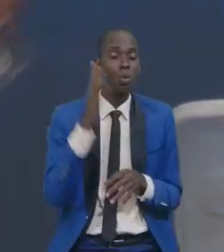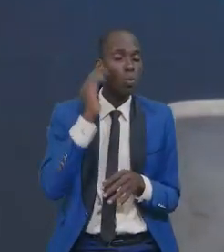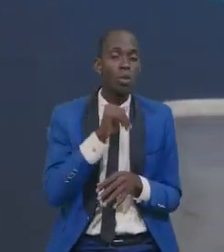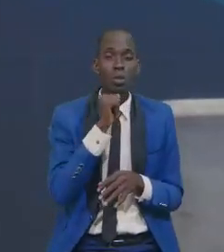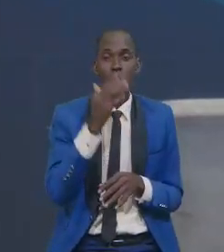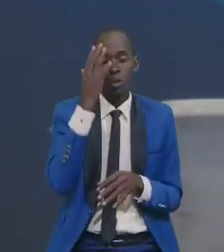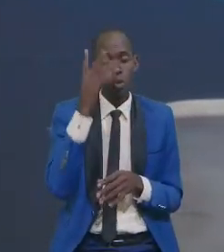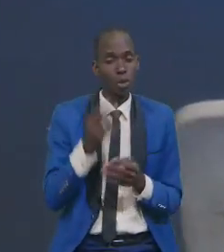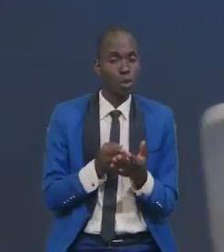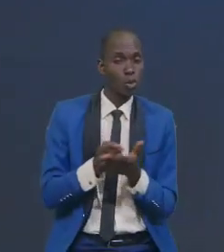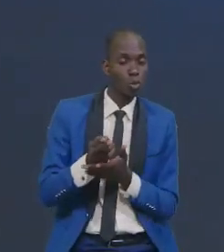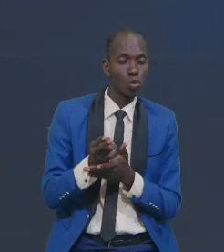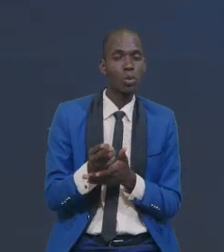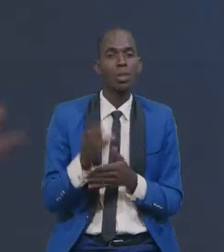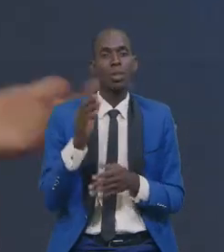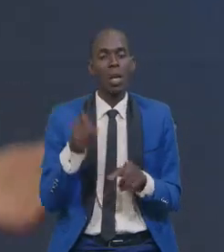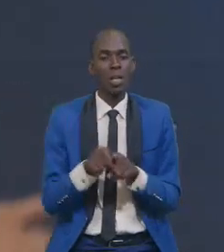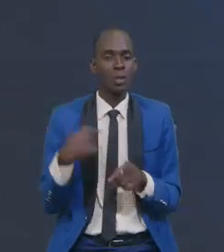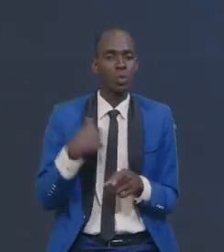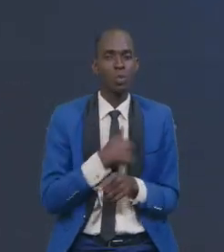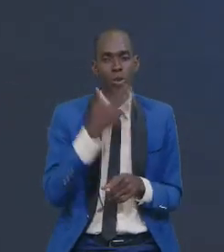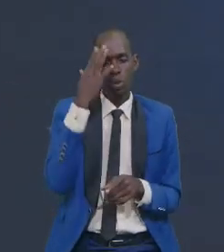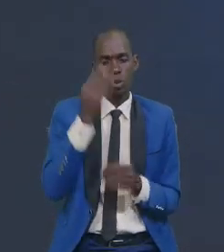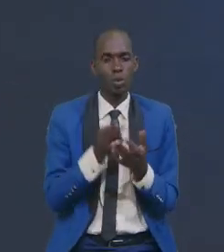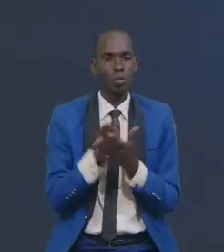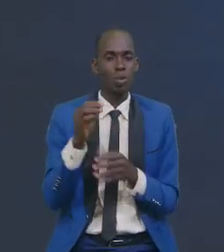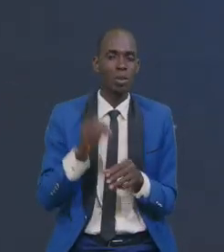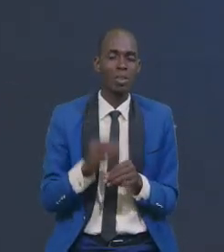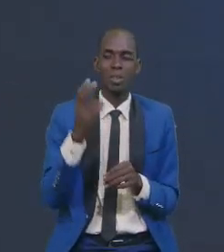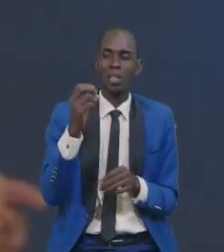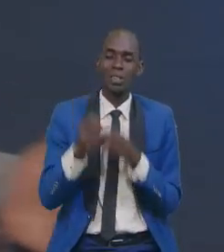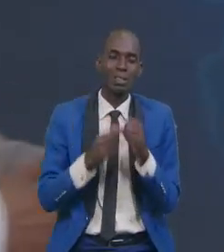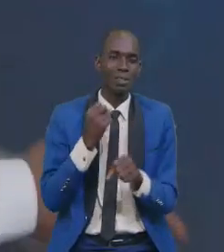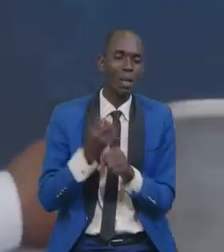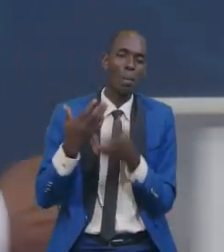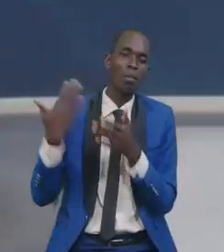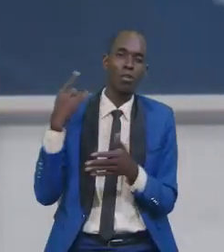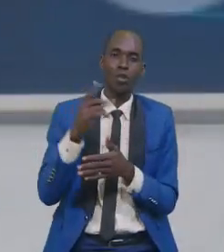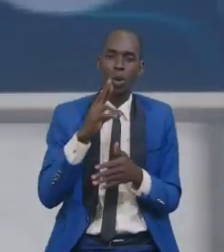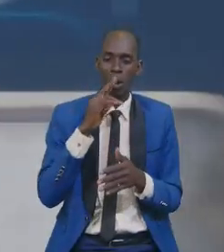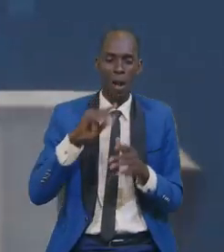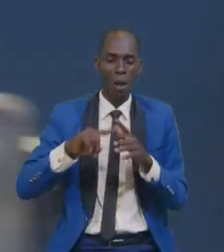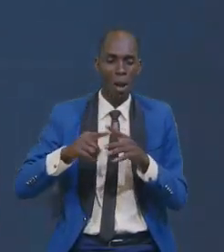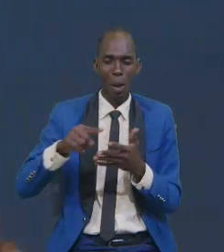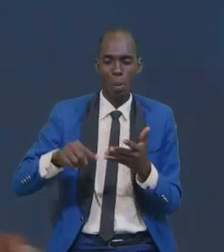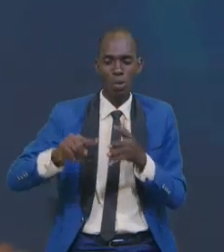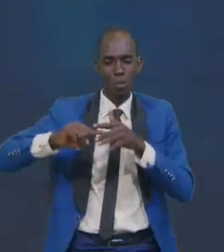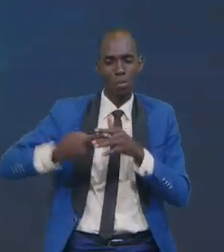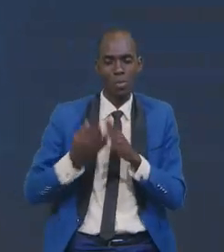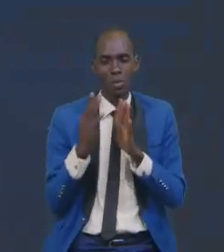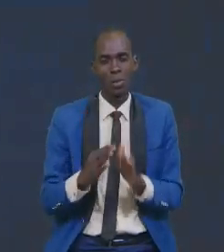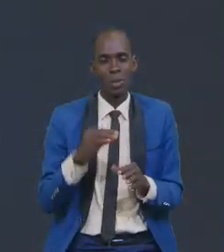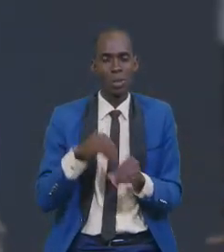truth 30 years ago. Foundation members, deeper life, you came 40 years ago, 45 years